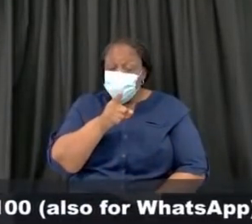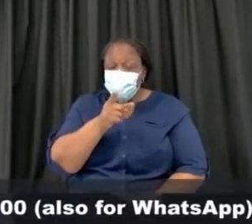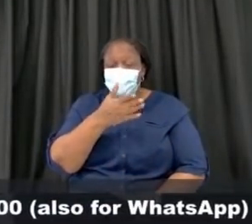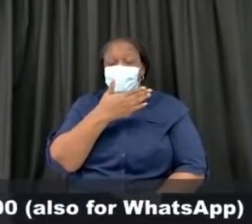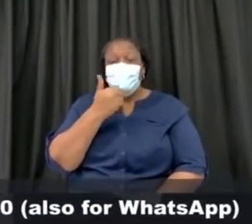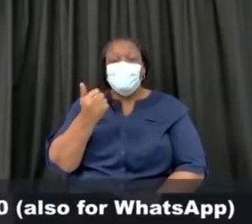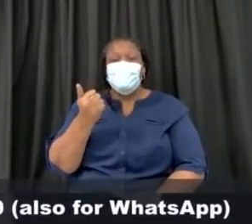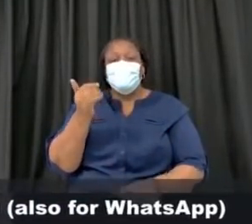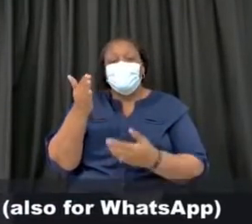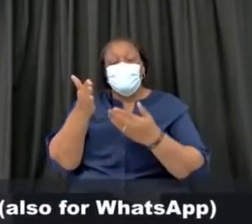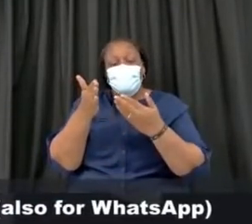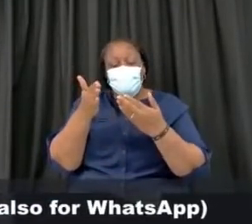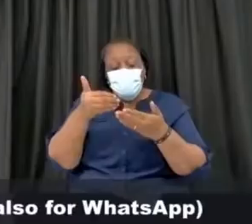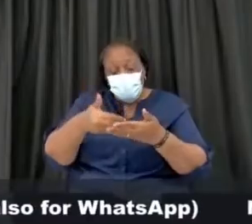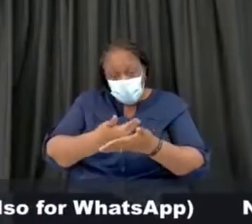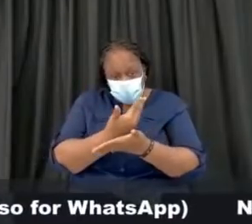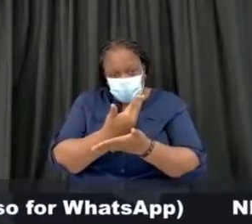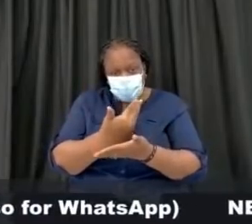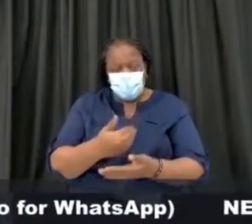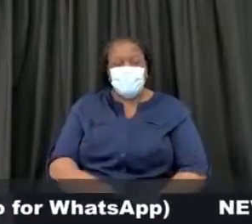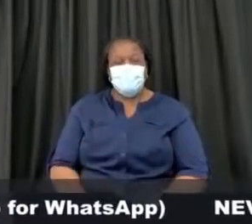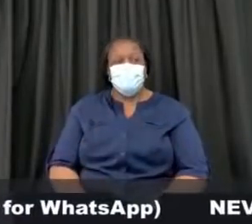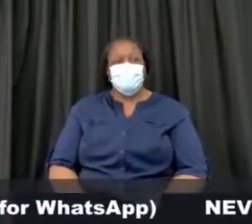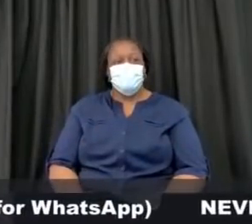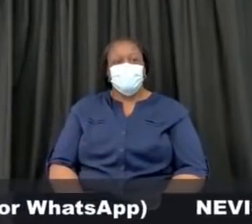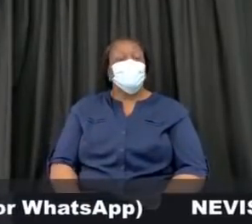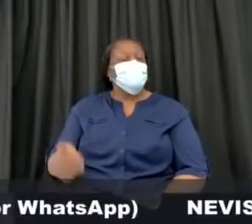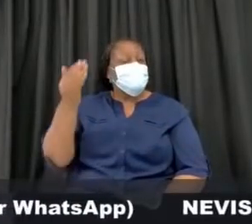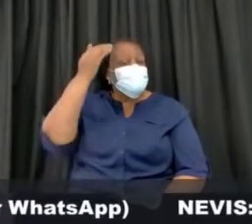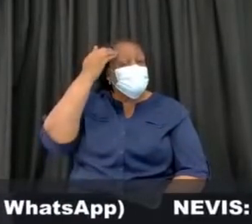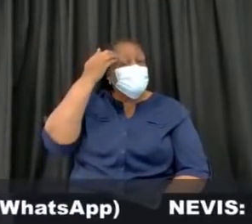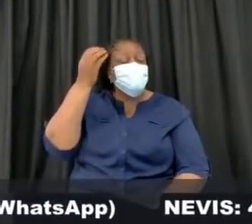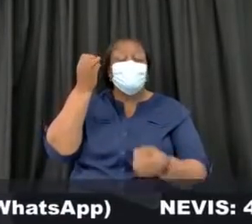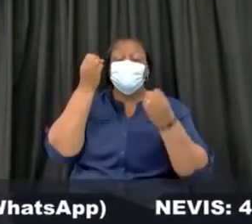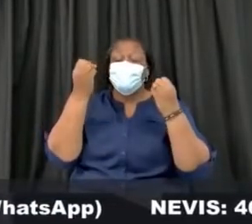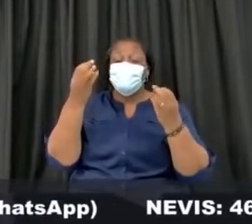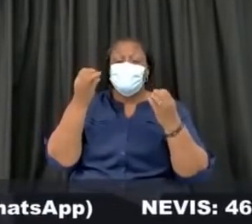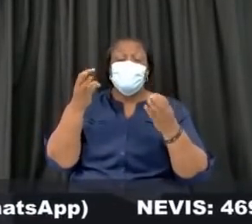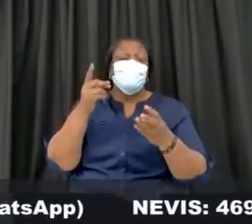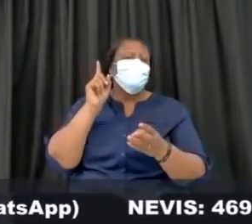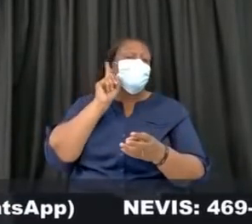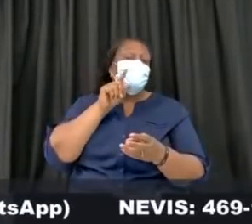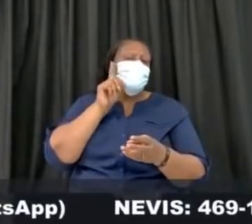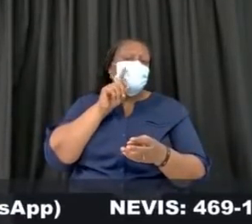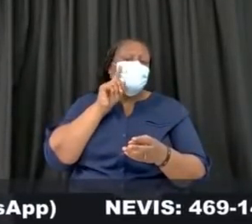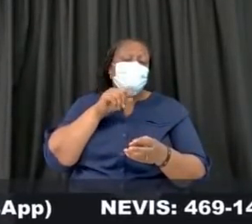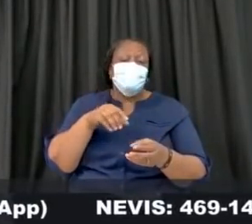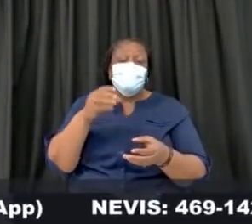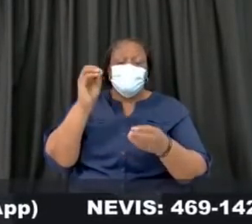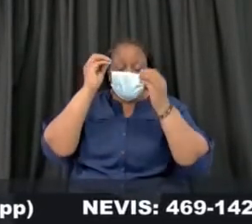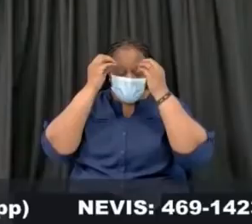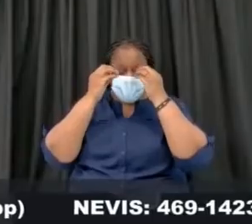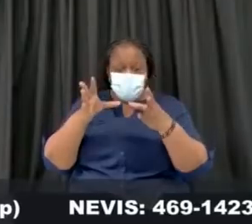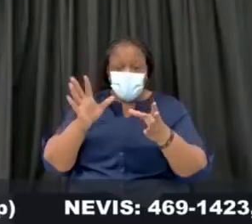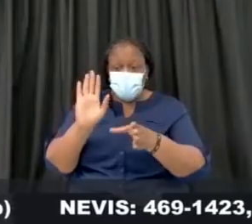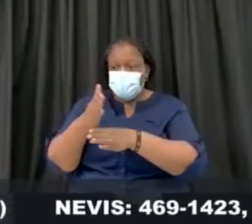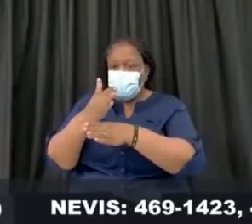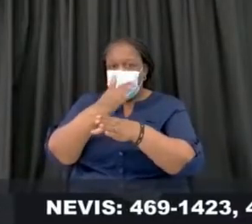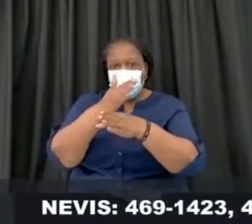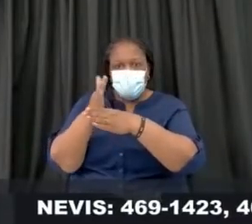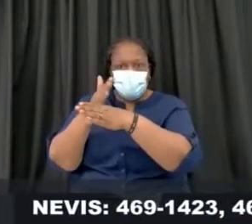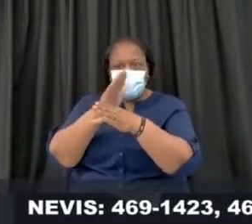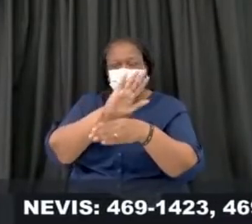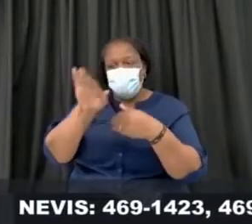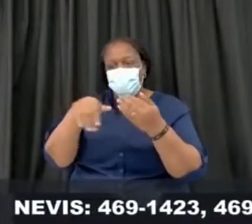date, because we know that there has been a big misinformation and disinformation